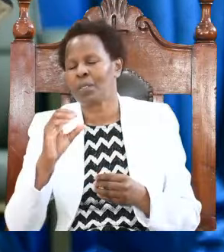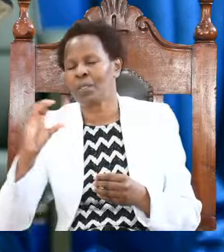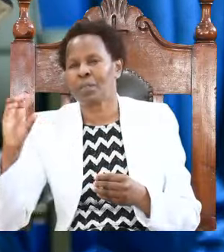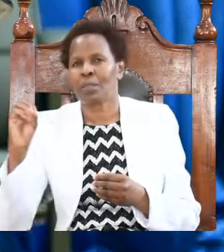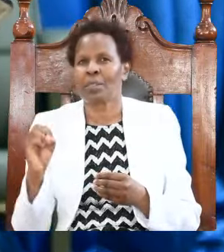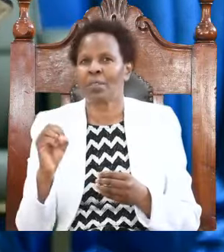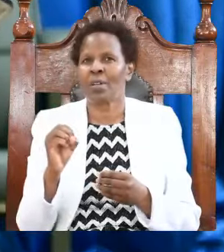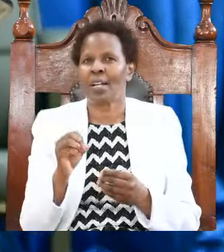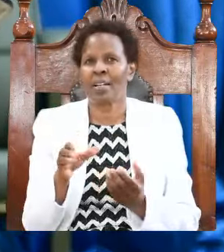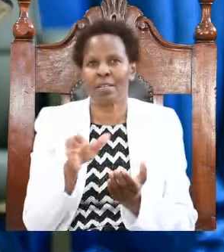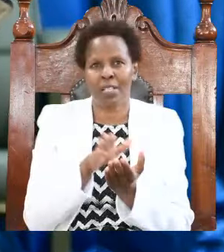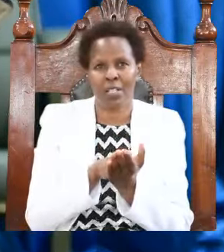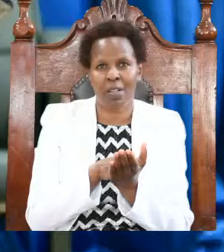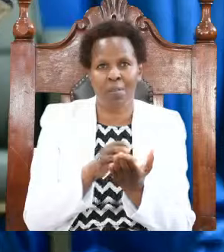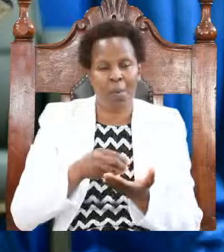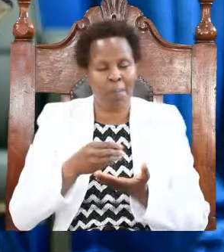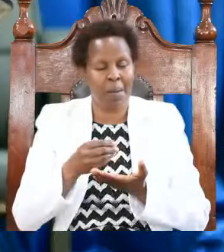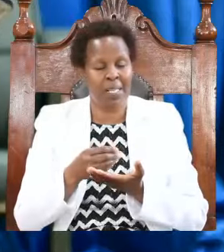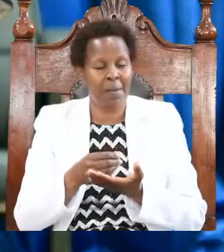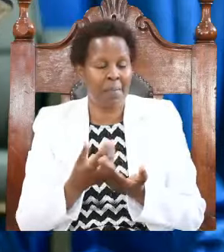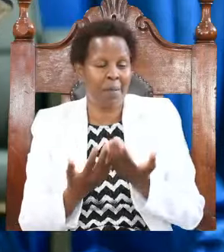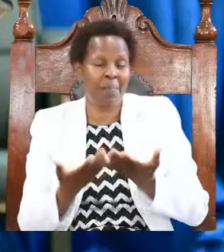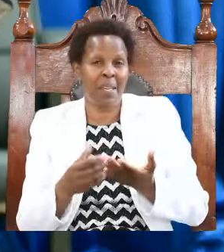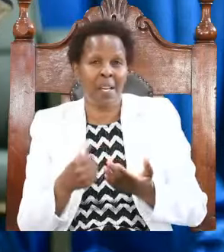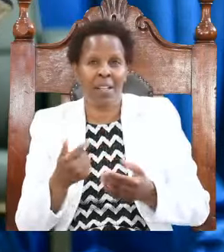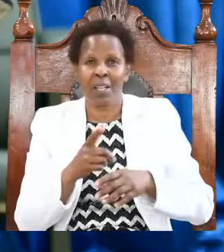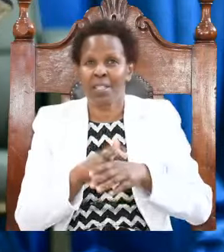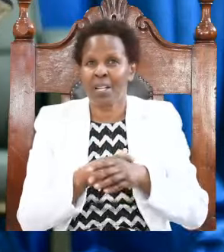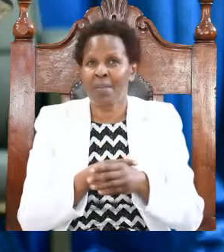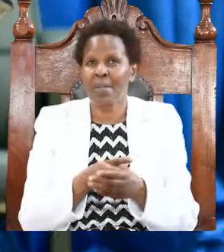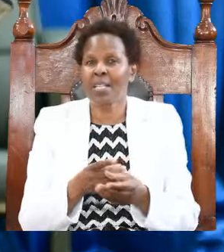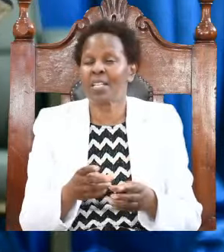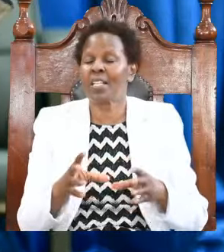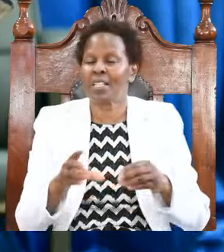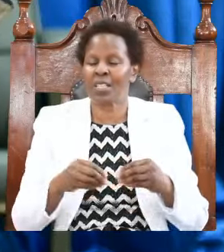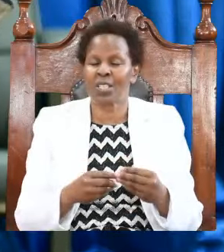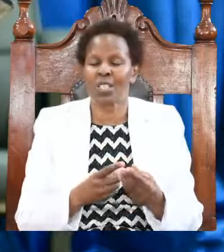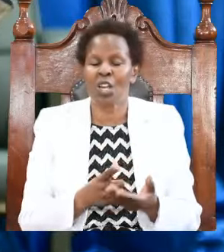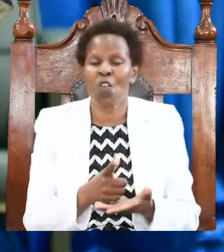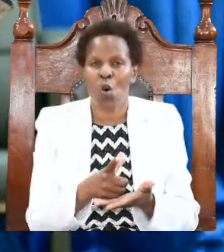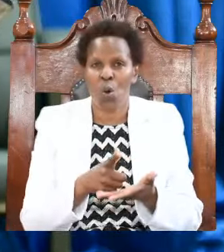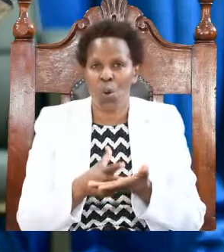savings. Then thereafter, I can take a loan. And after getting that loan, I'll go.